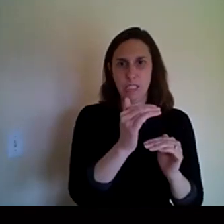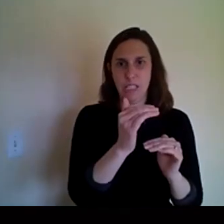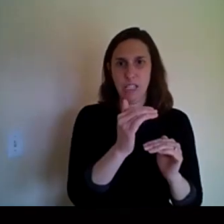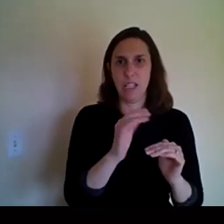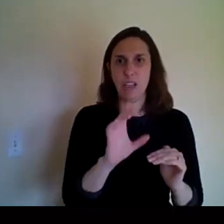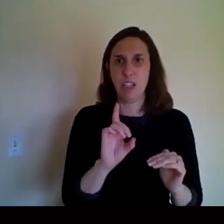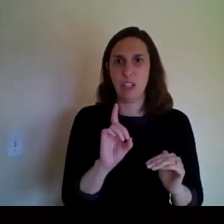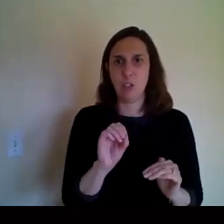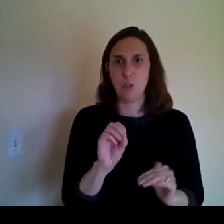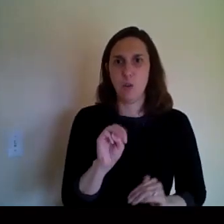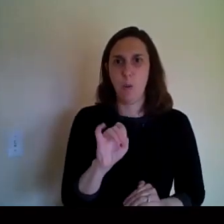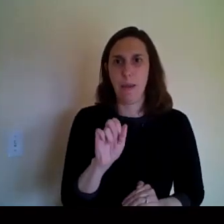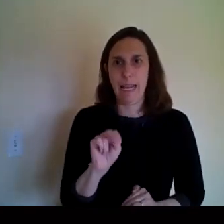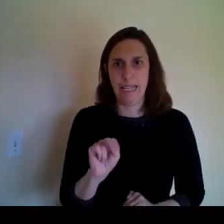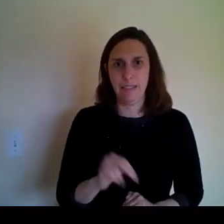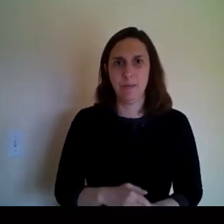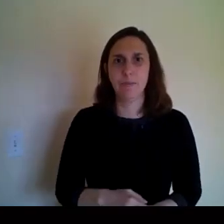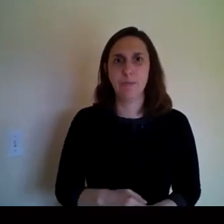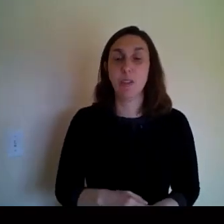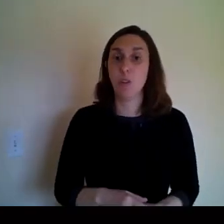So that we can either talk about all